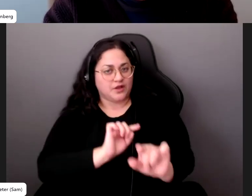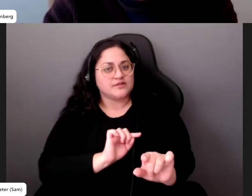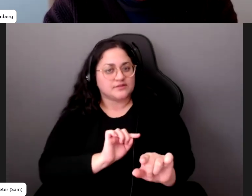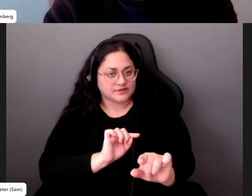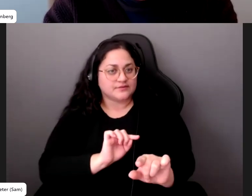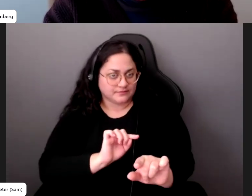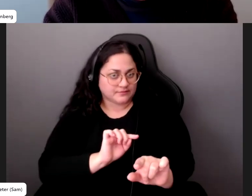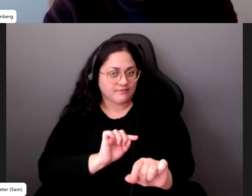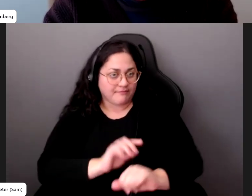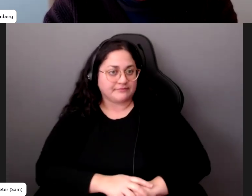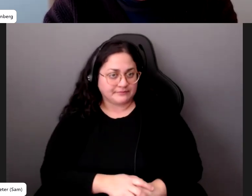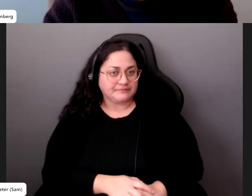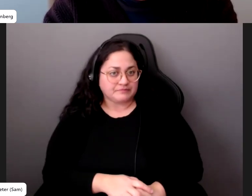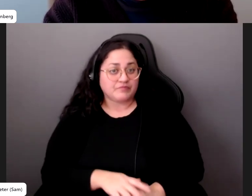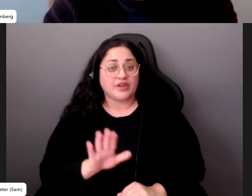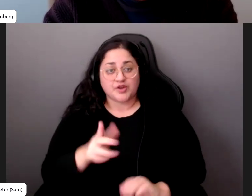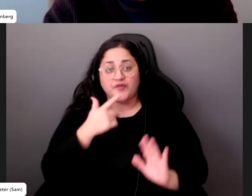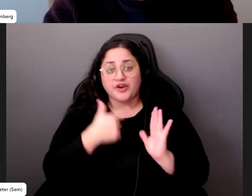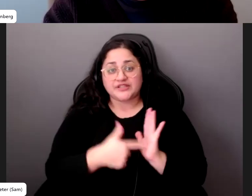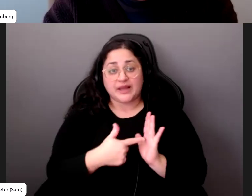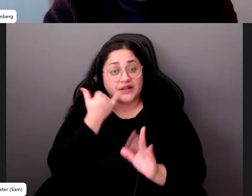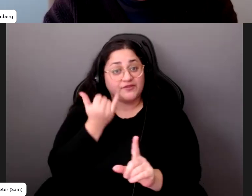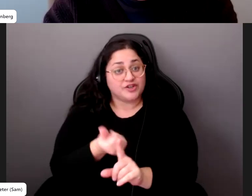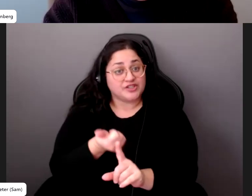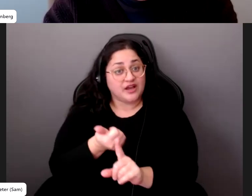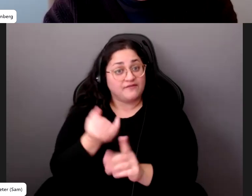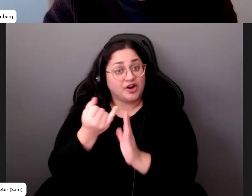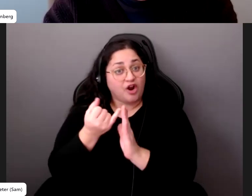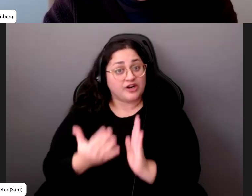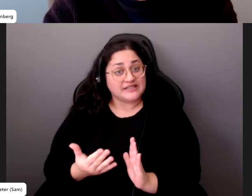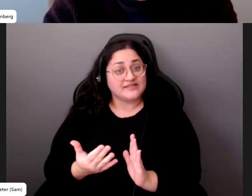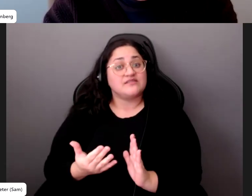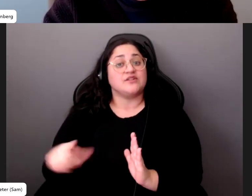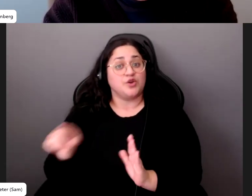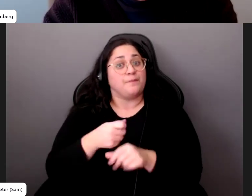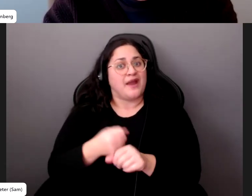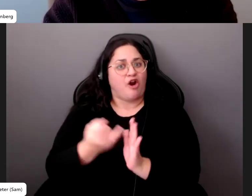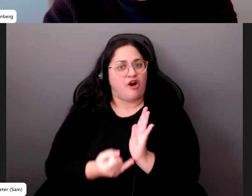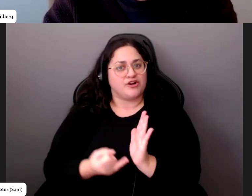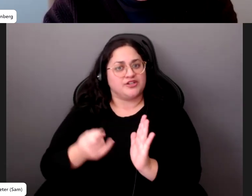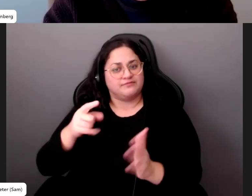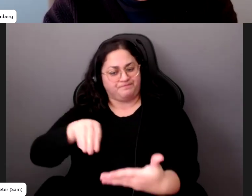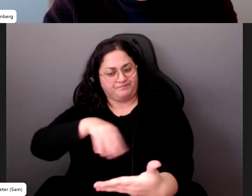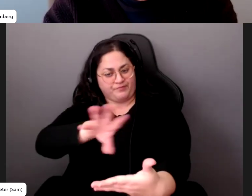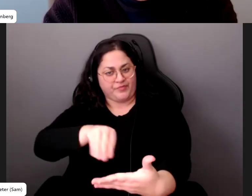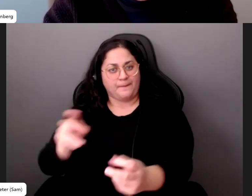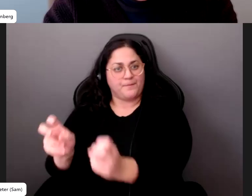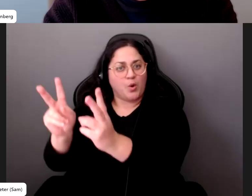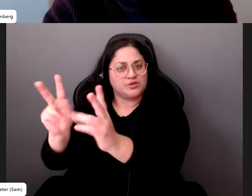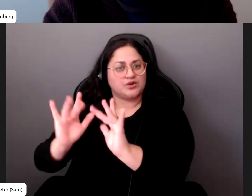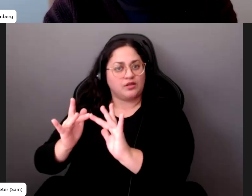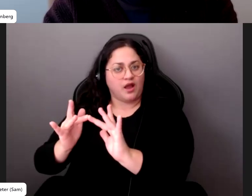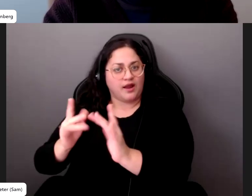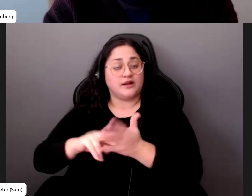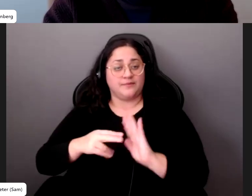online and you make it public, ChatGPT is going to scoop that up. And when someone tells it to create something